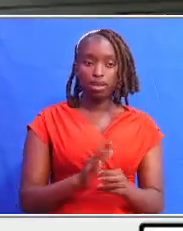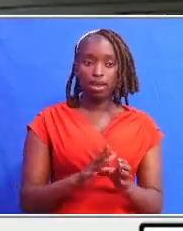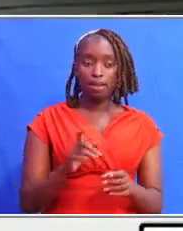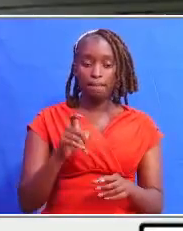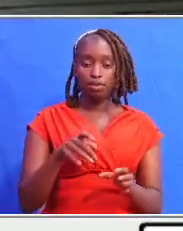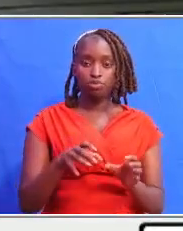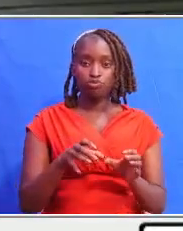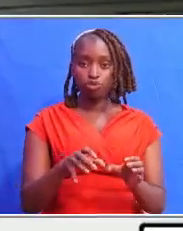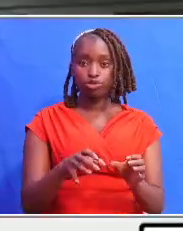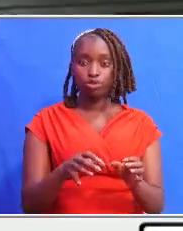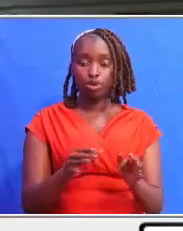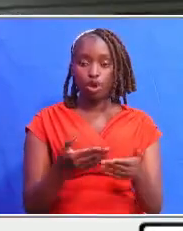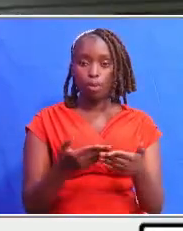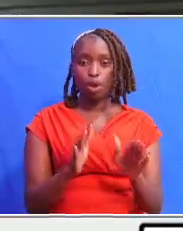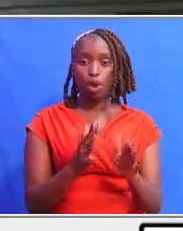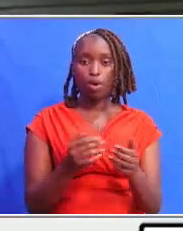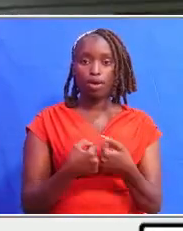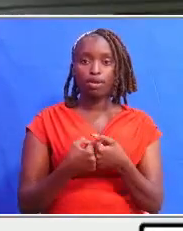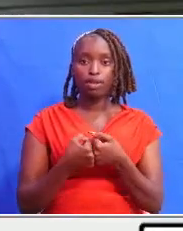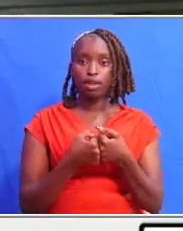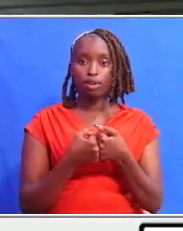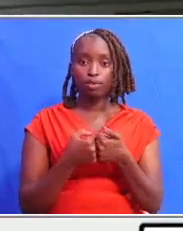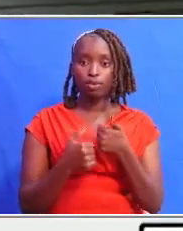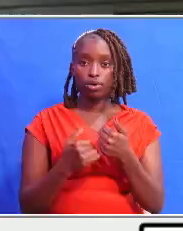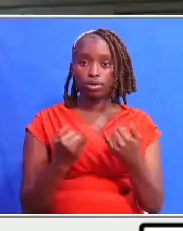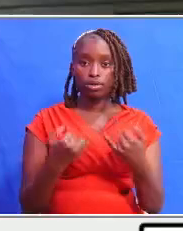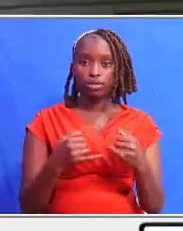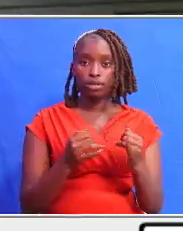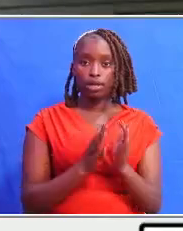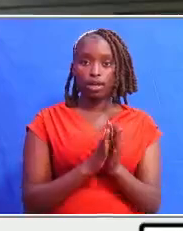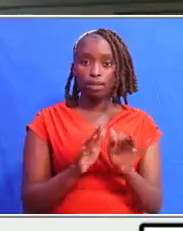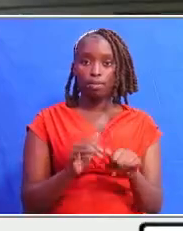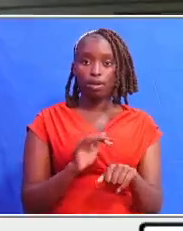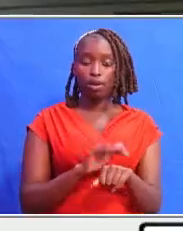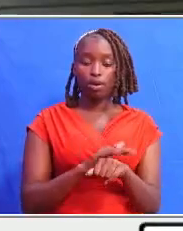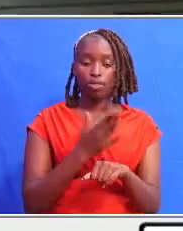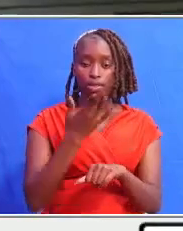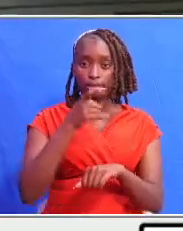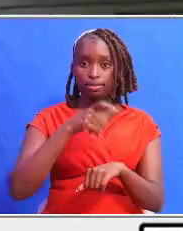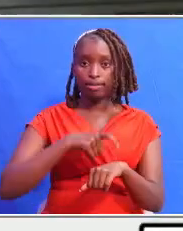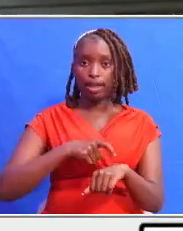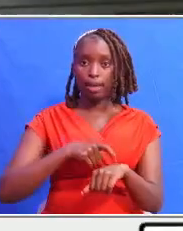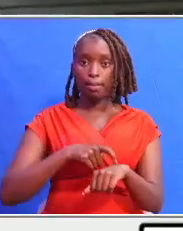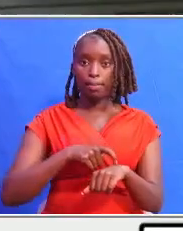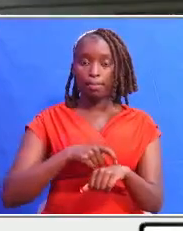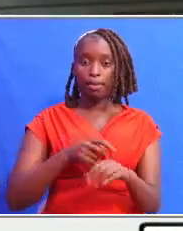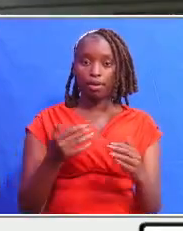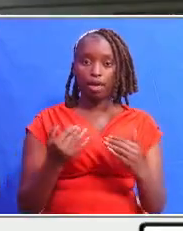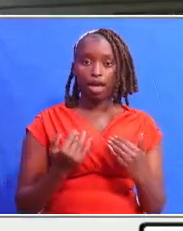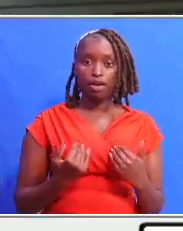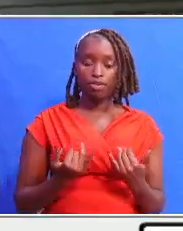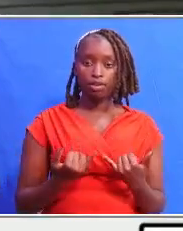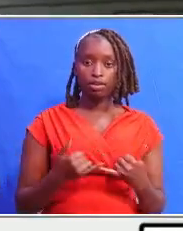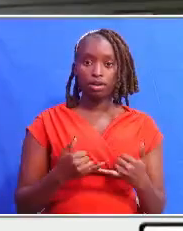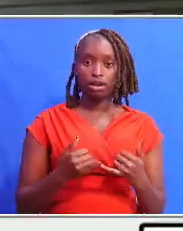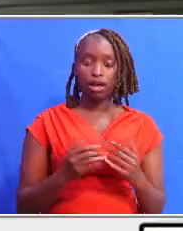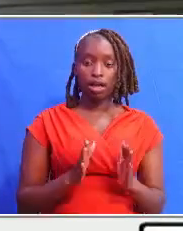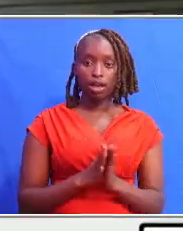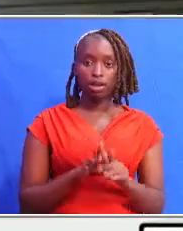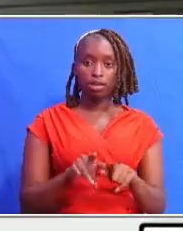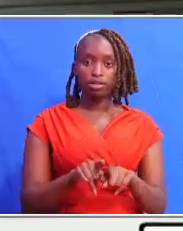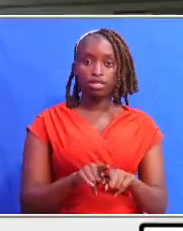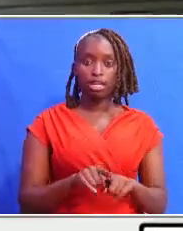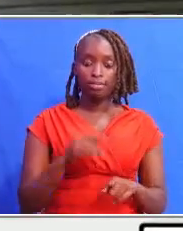game, they will close the game, they will try to play on time. We are aware of this, and we will have also, we have